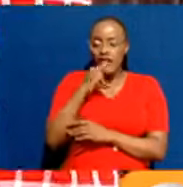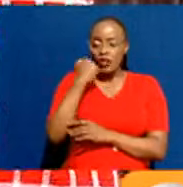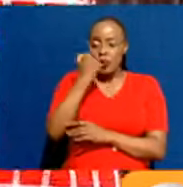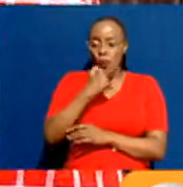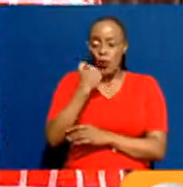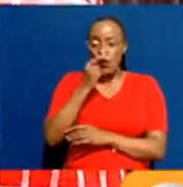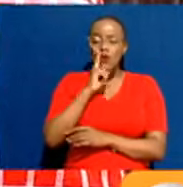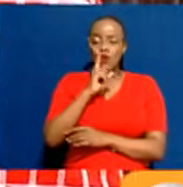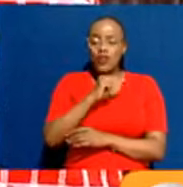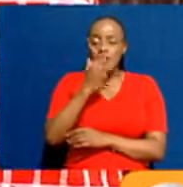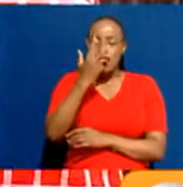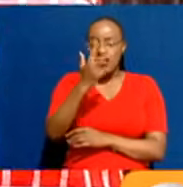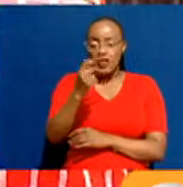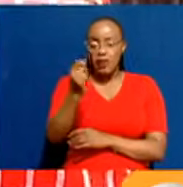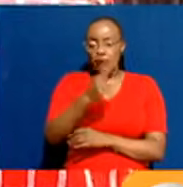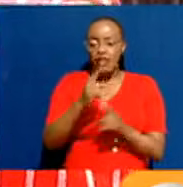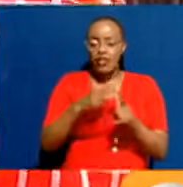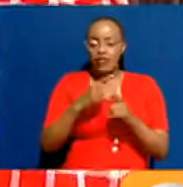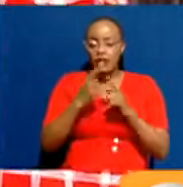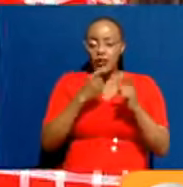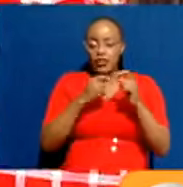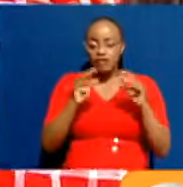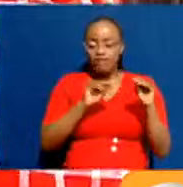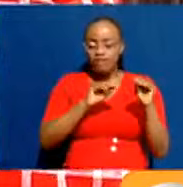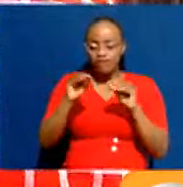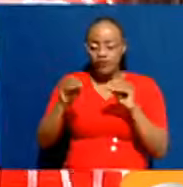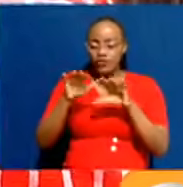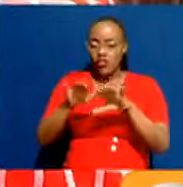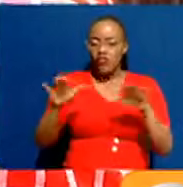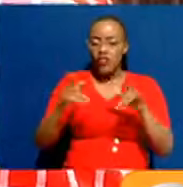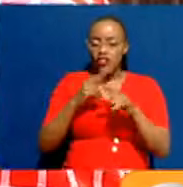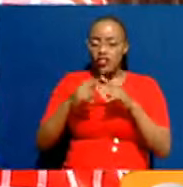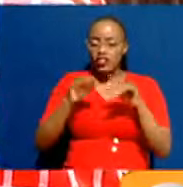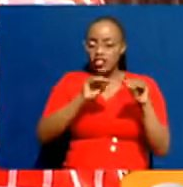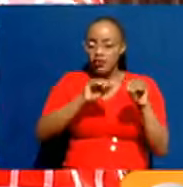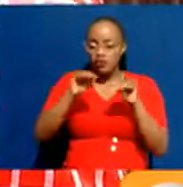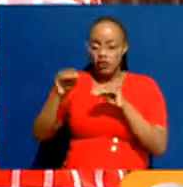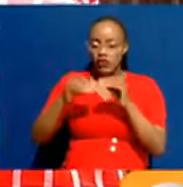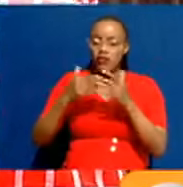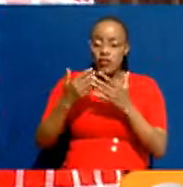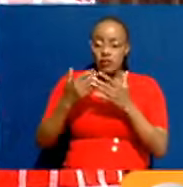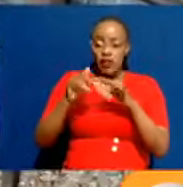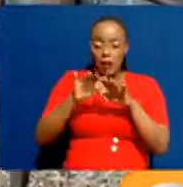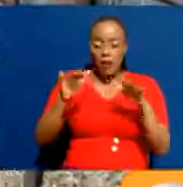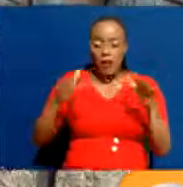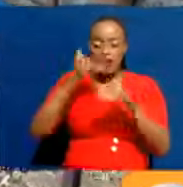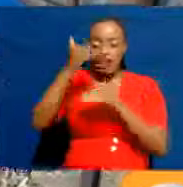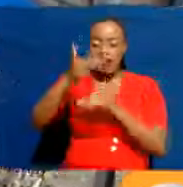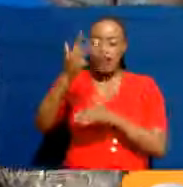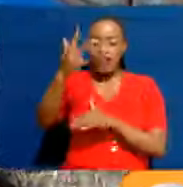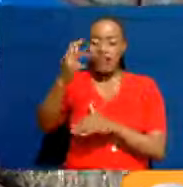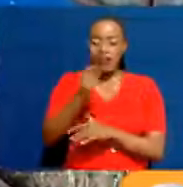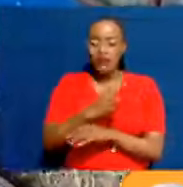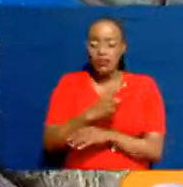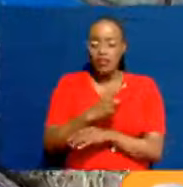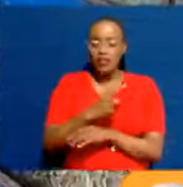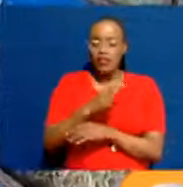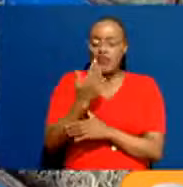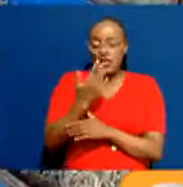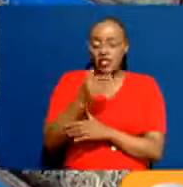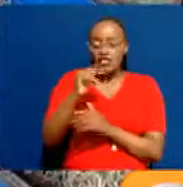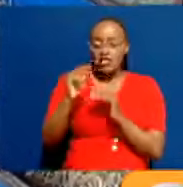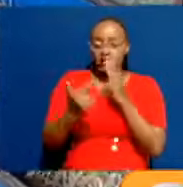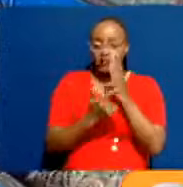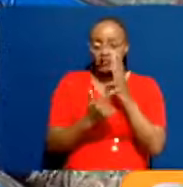watamaliza miaka 3 ili niwapeleke soko, na hawa sasa ni unawapeleka soko baada ya miezi 3. The feedlot technology